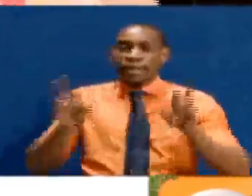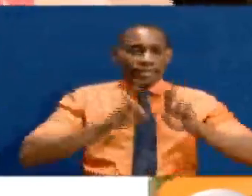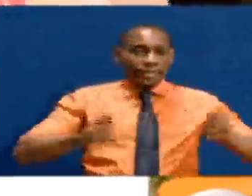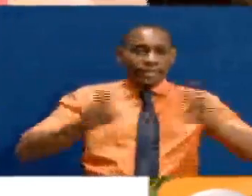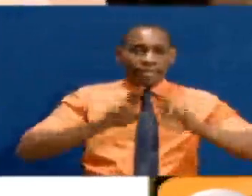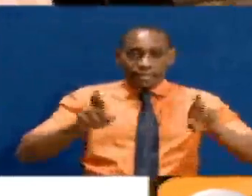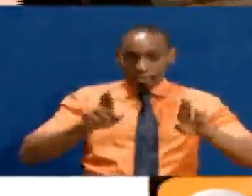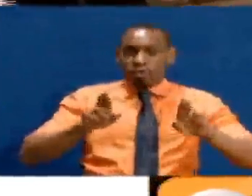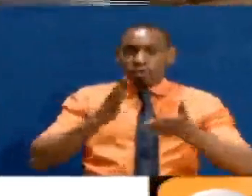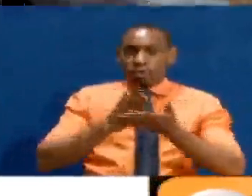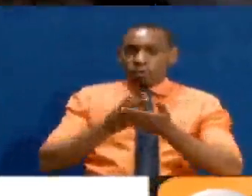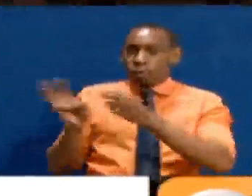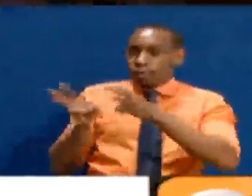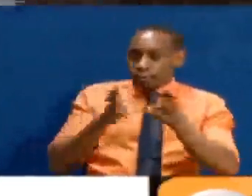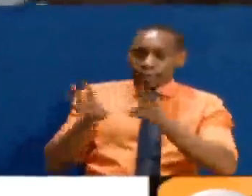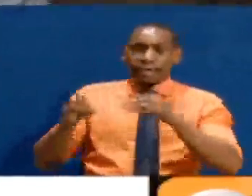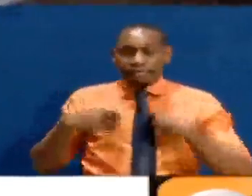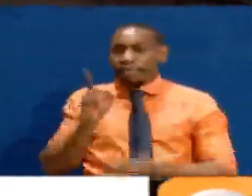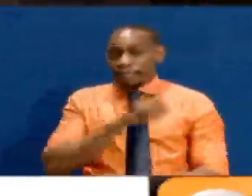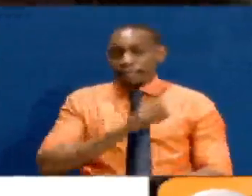for more than just the weather.